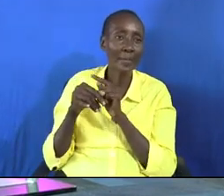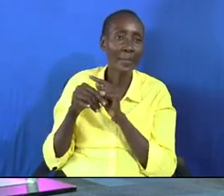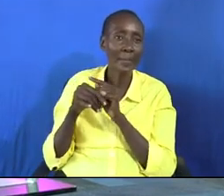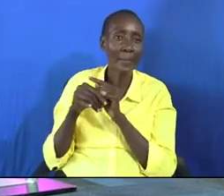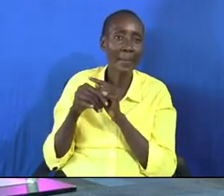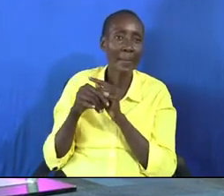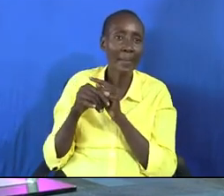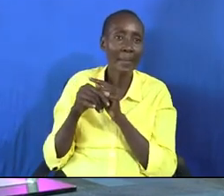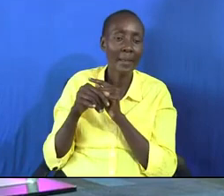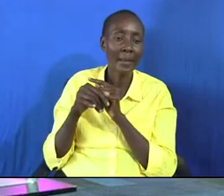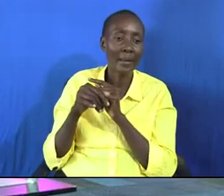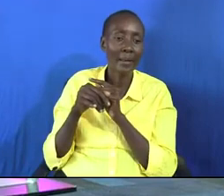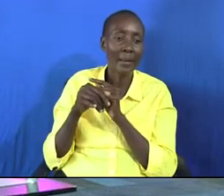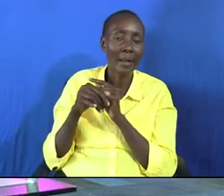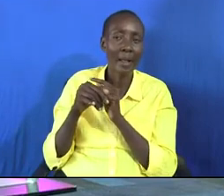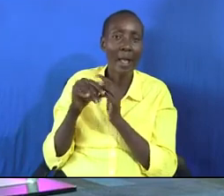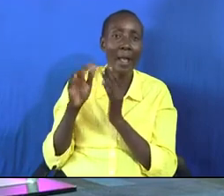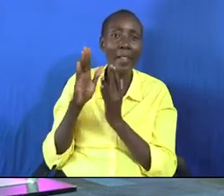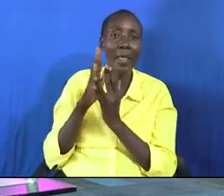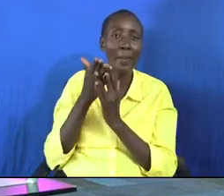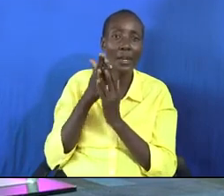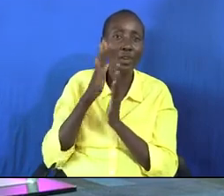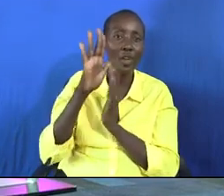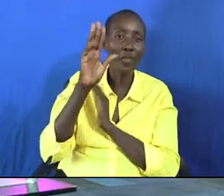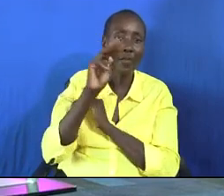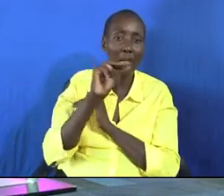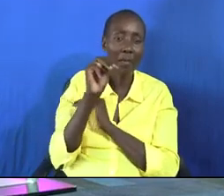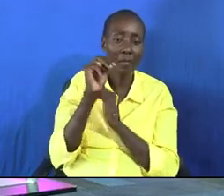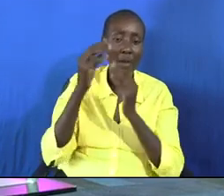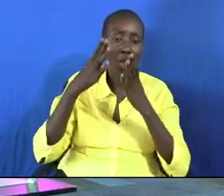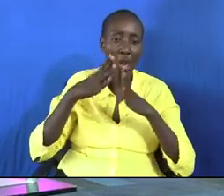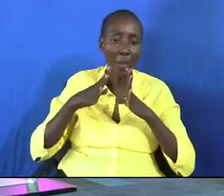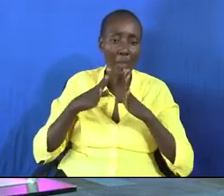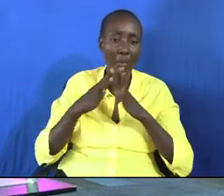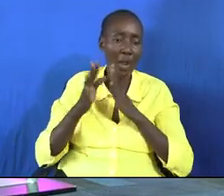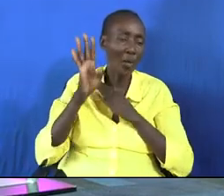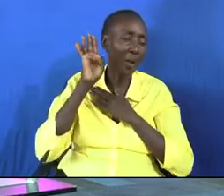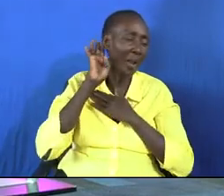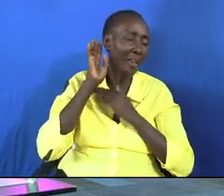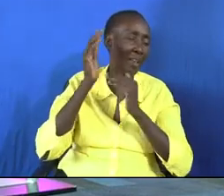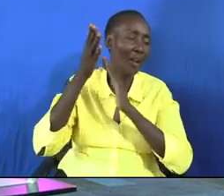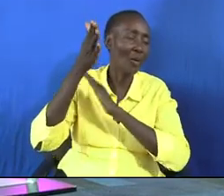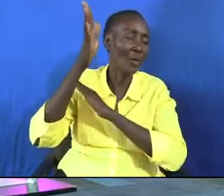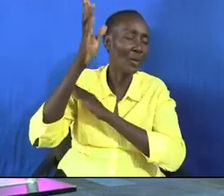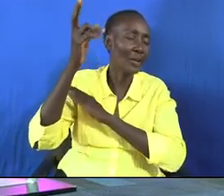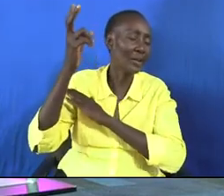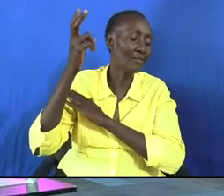the midst of the 5 million people, he was hearing God.